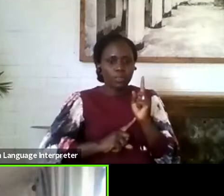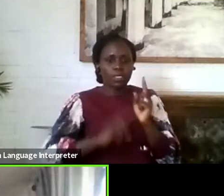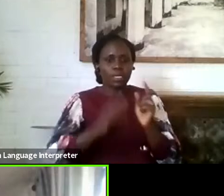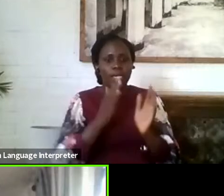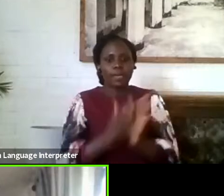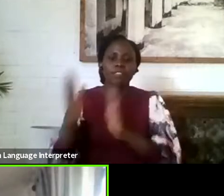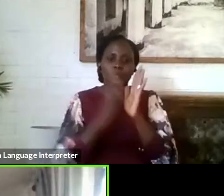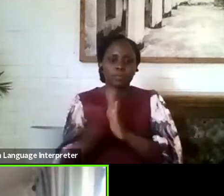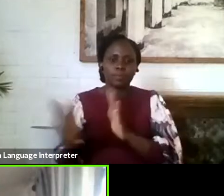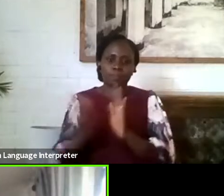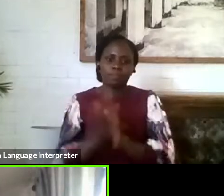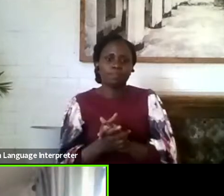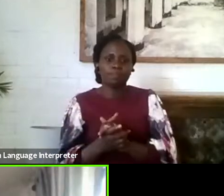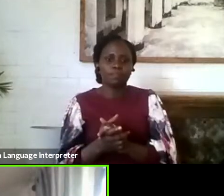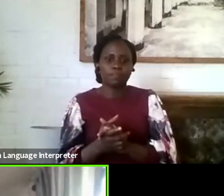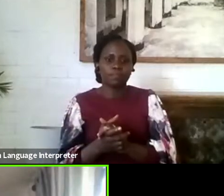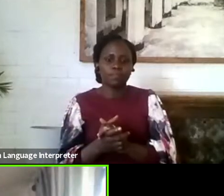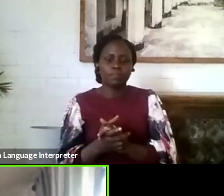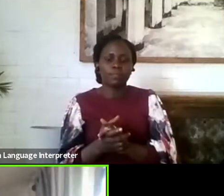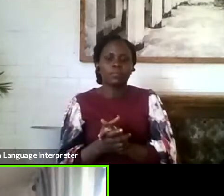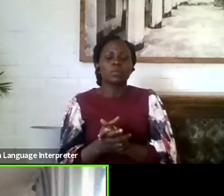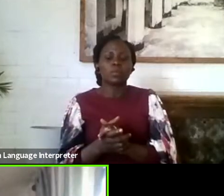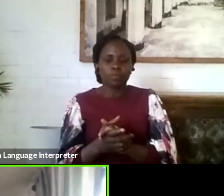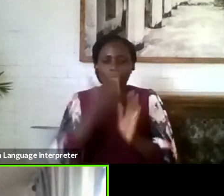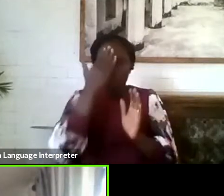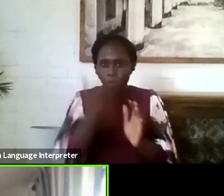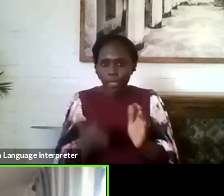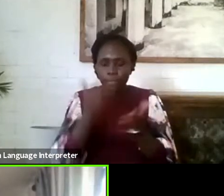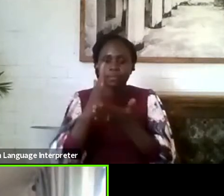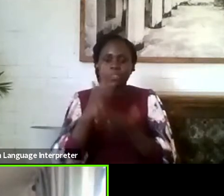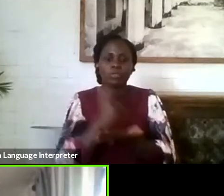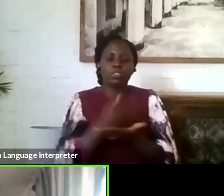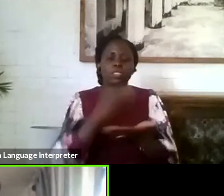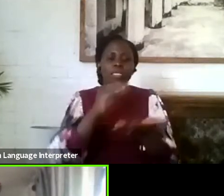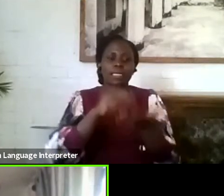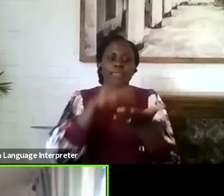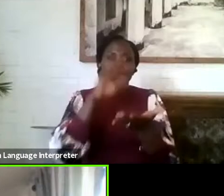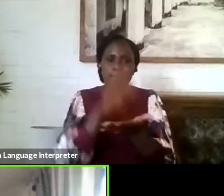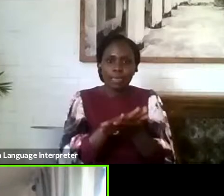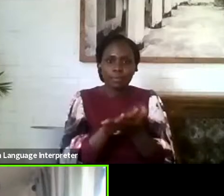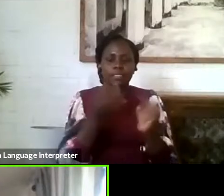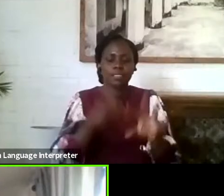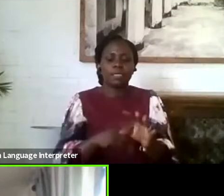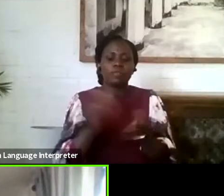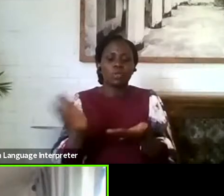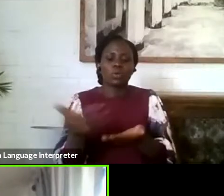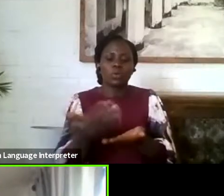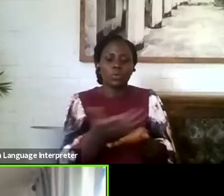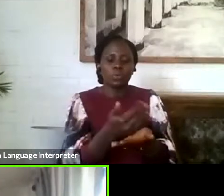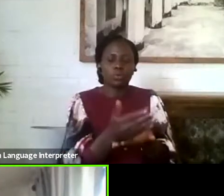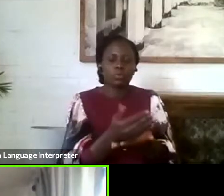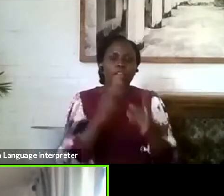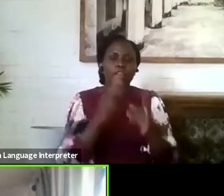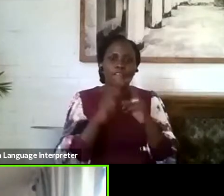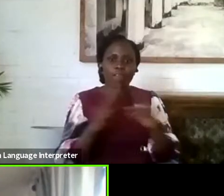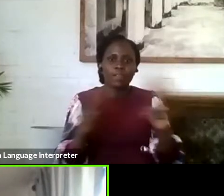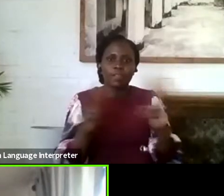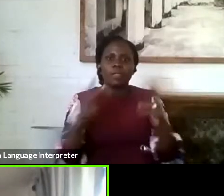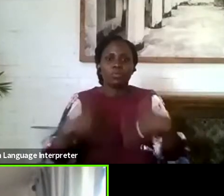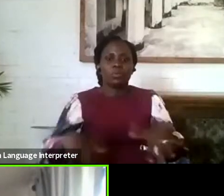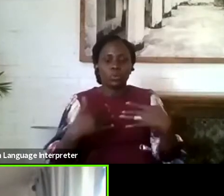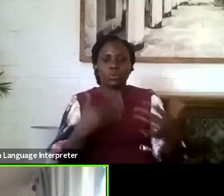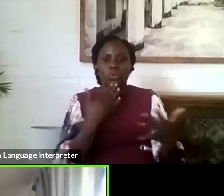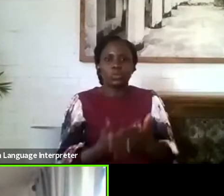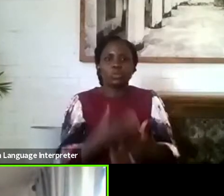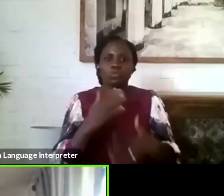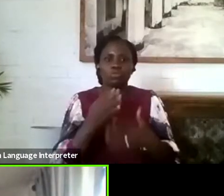is because the amount of data that is usually collected is very attractive to the bad actors in the market,